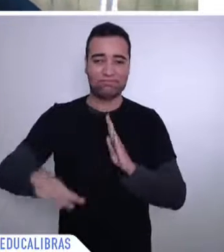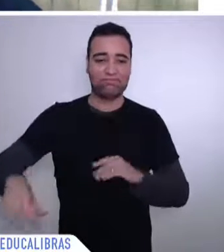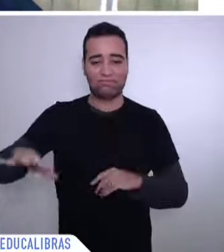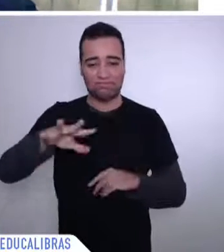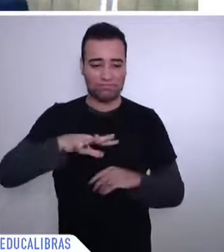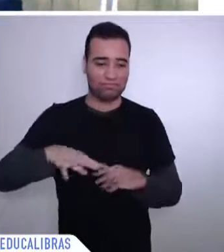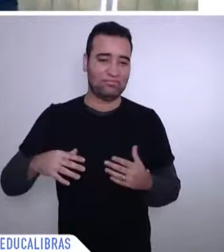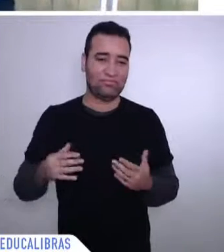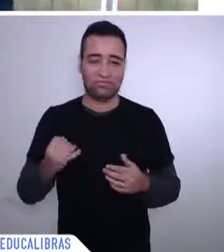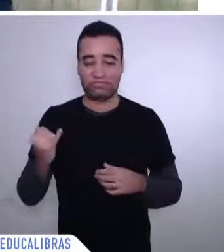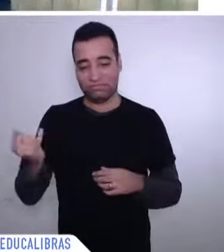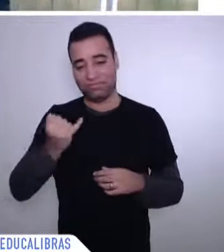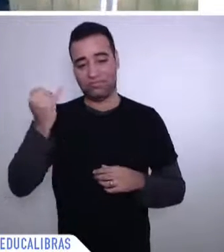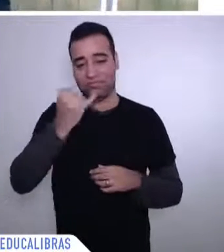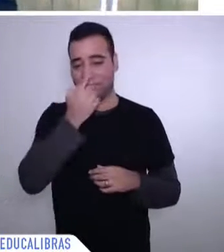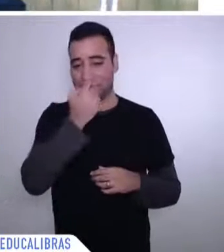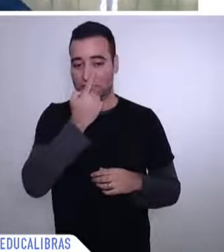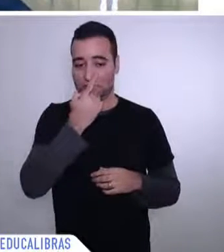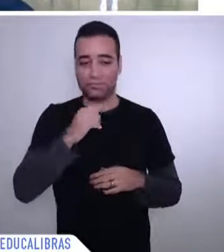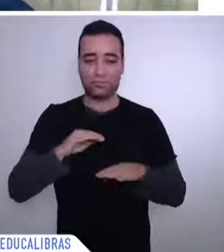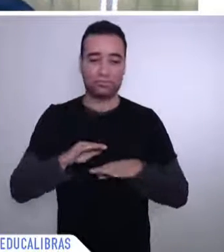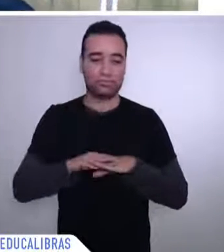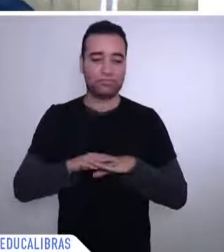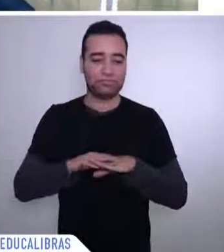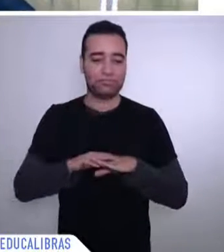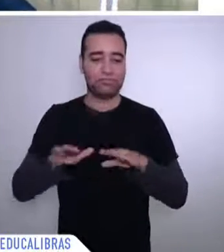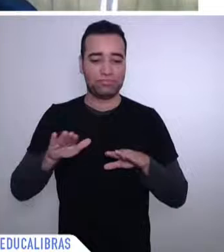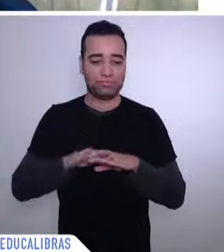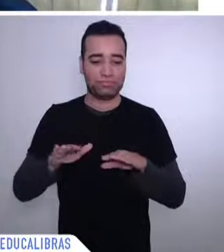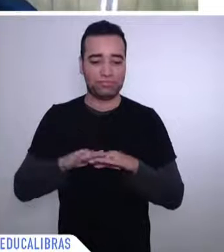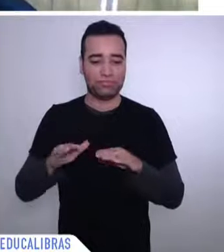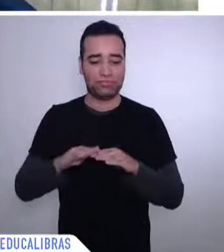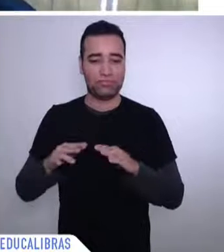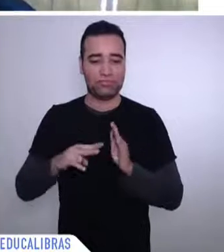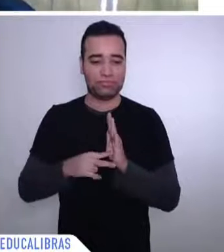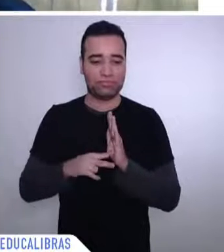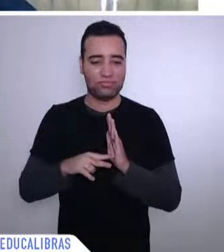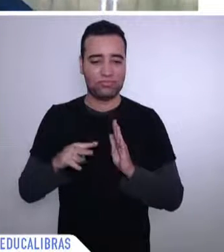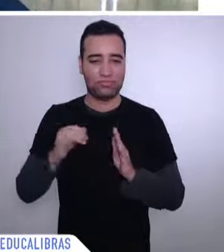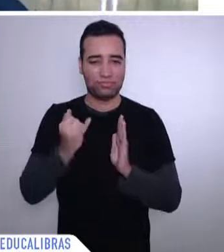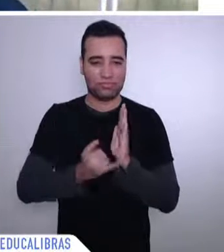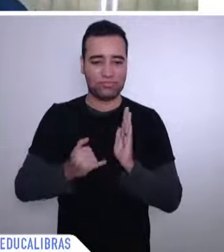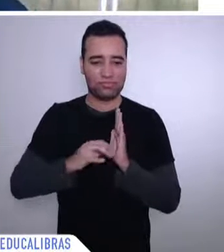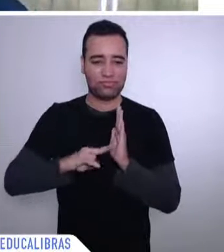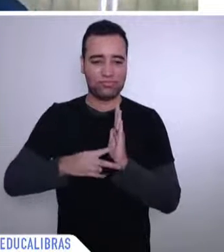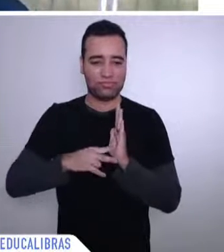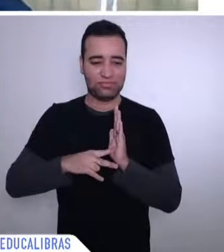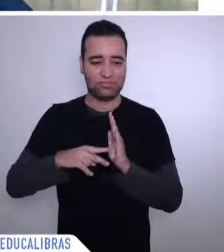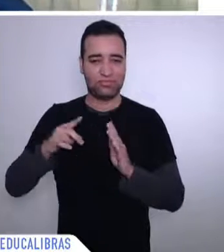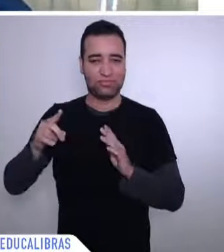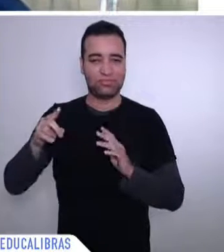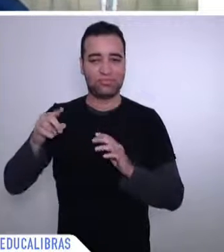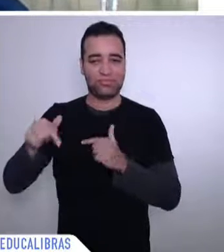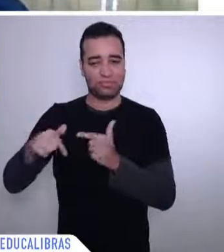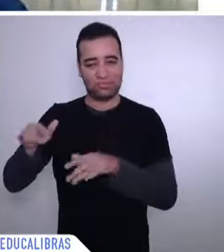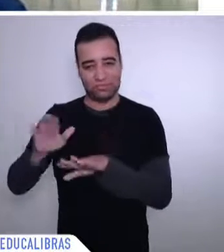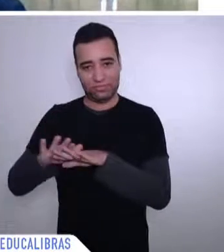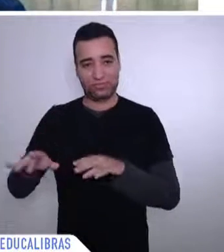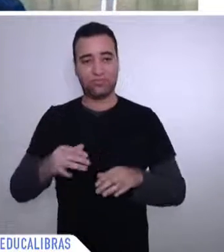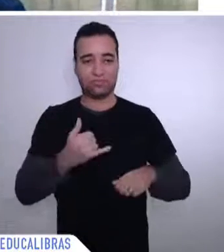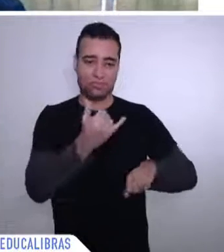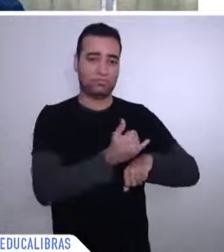and instead of strengthening unions, they ended up destroying the union part of the